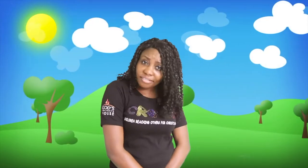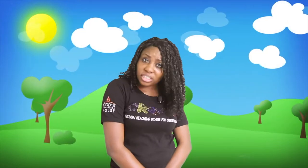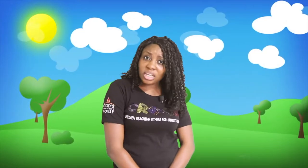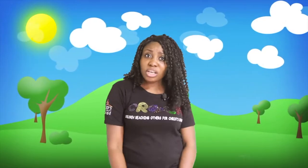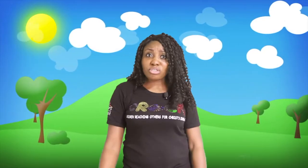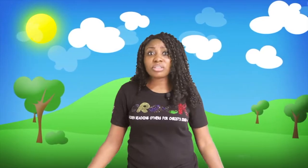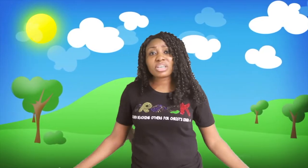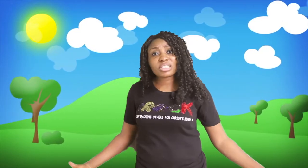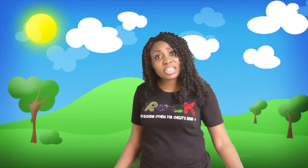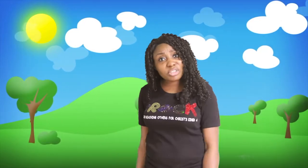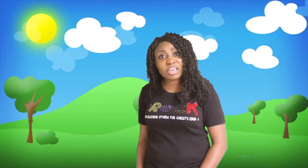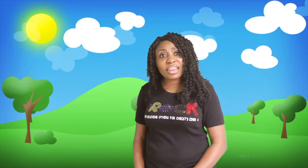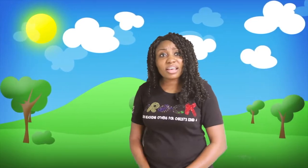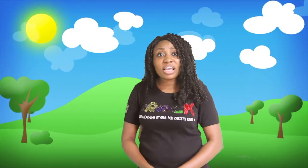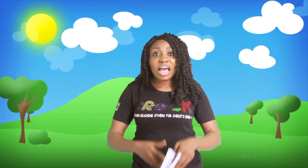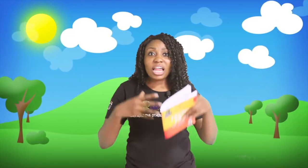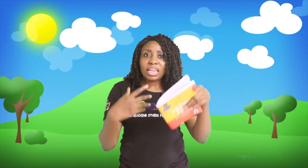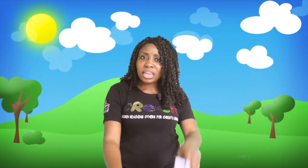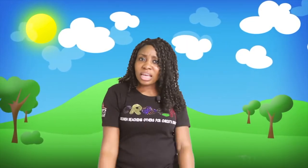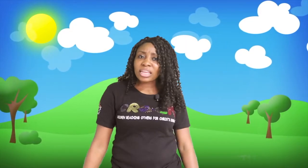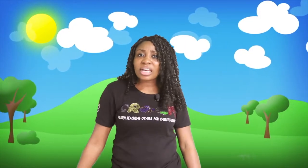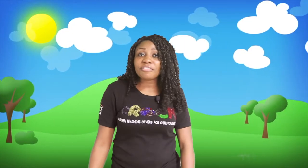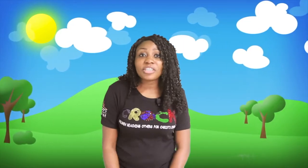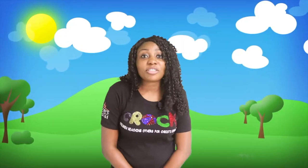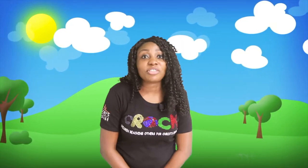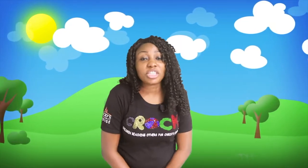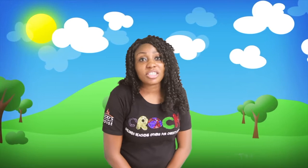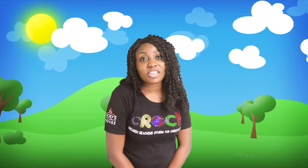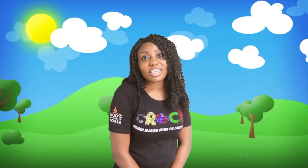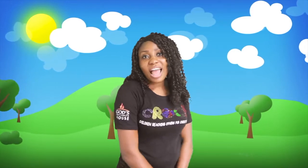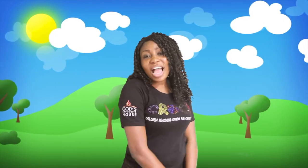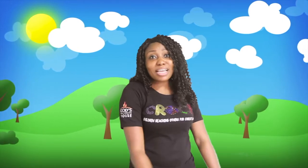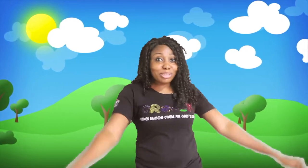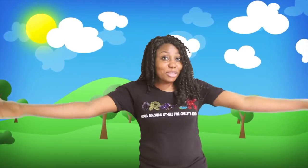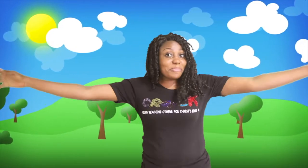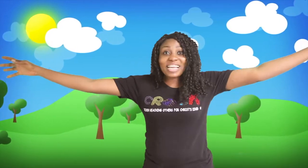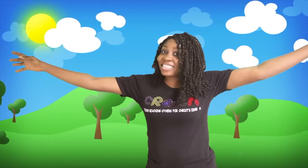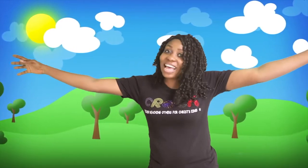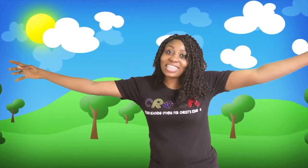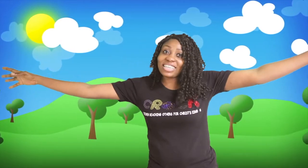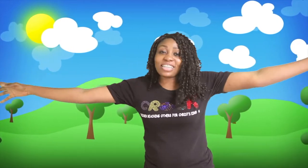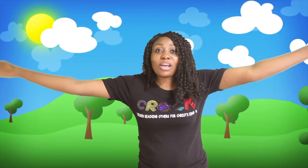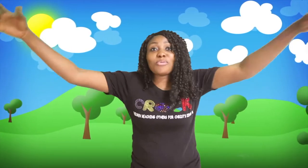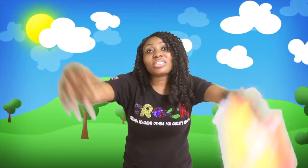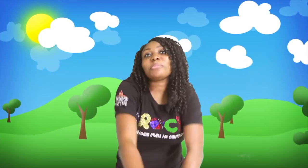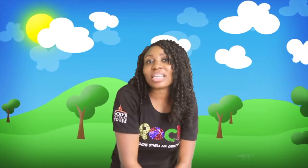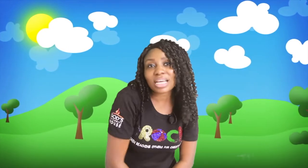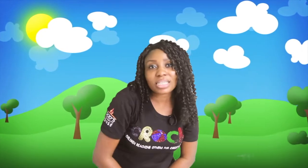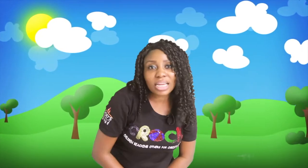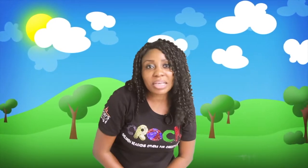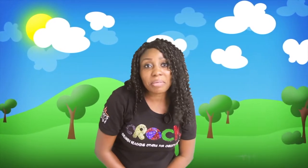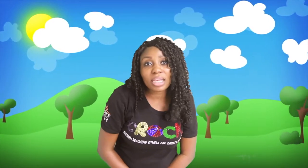Sunday service so that you can sit together and learn at the feet of Jesus? I am super excited. Who is